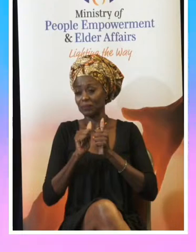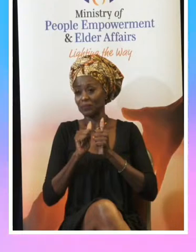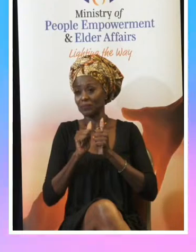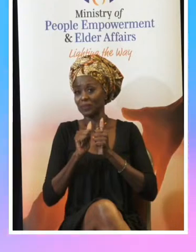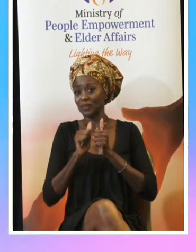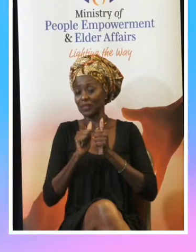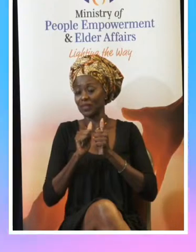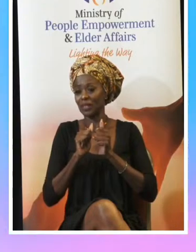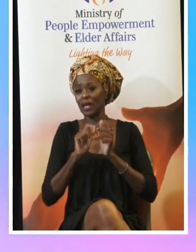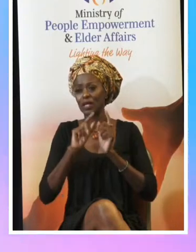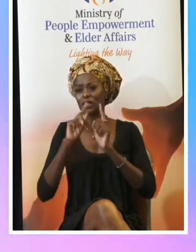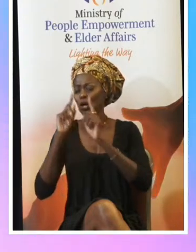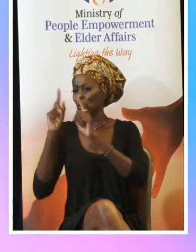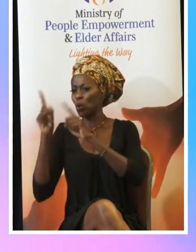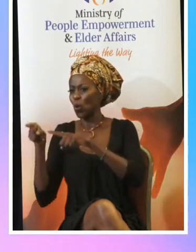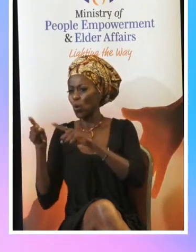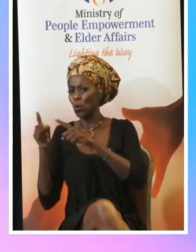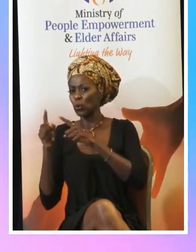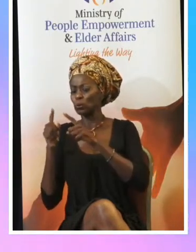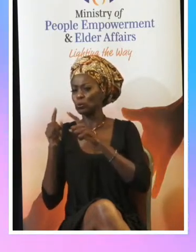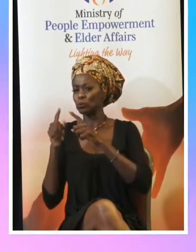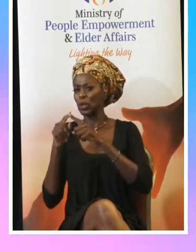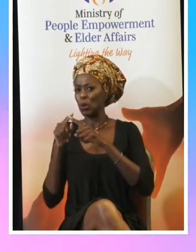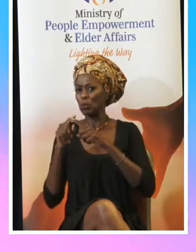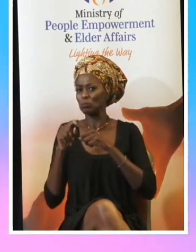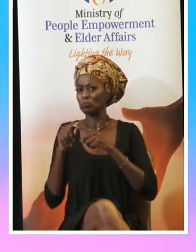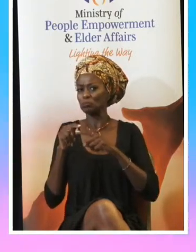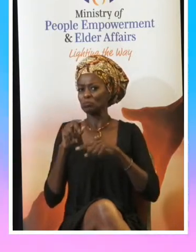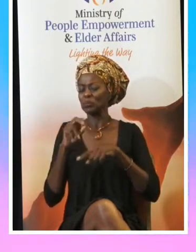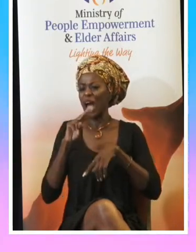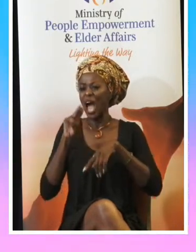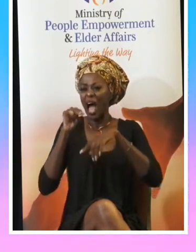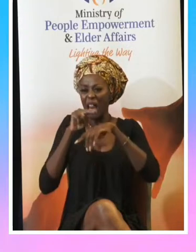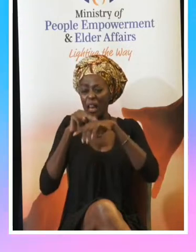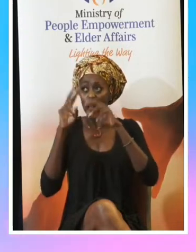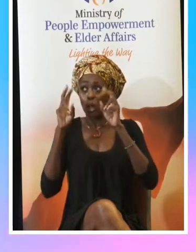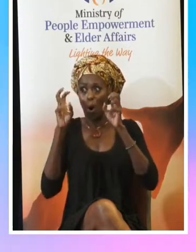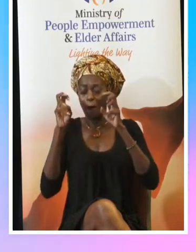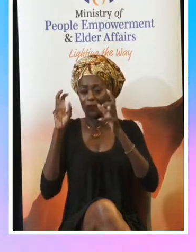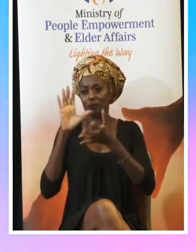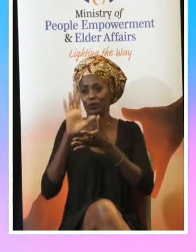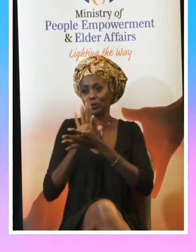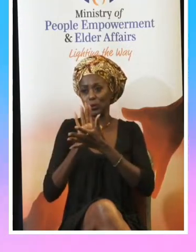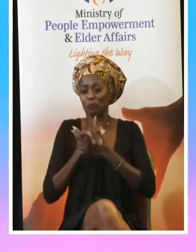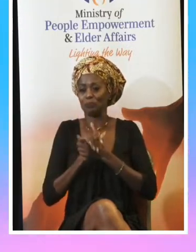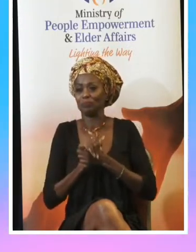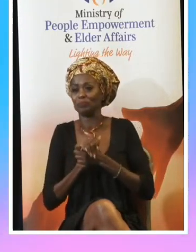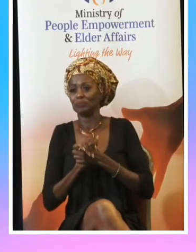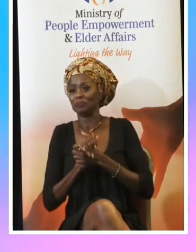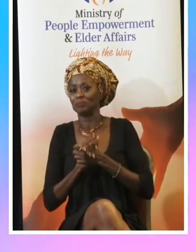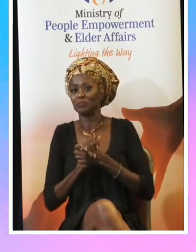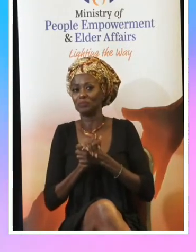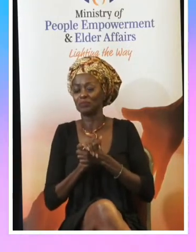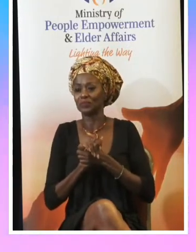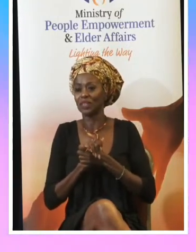school. Let's say the normal setting of a school, and I know how she